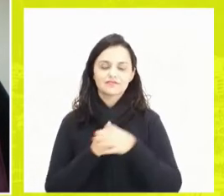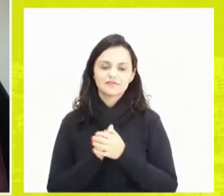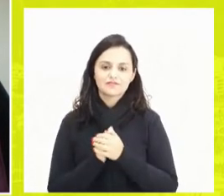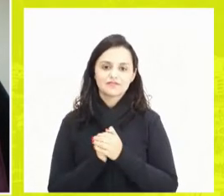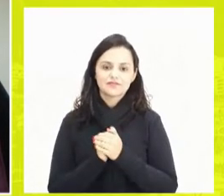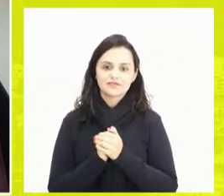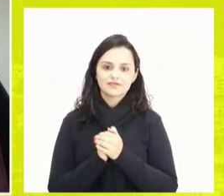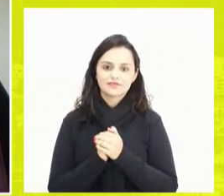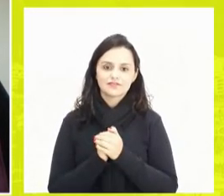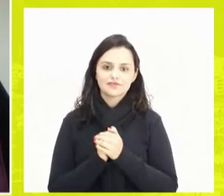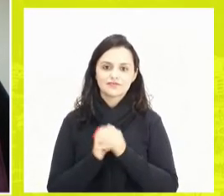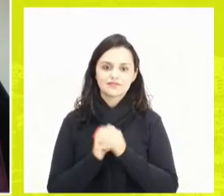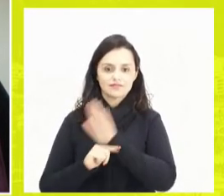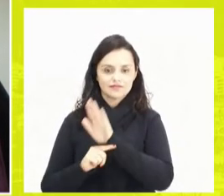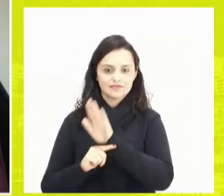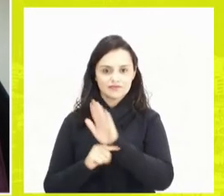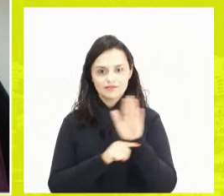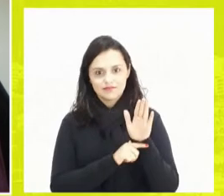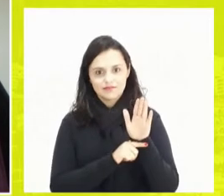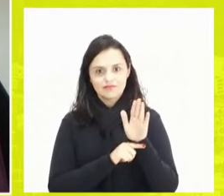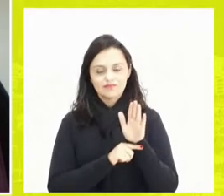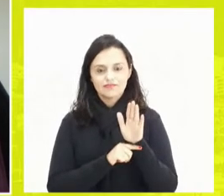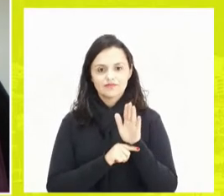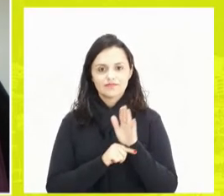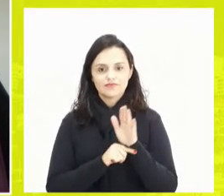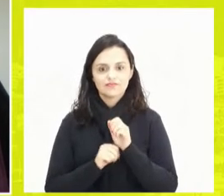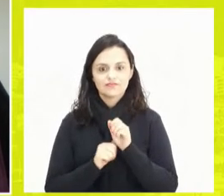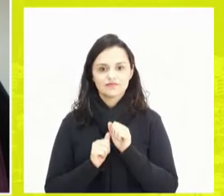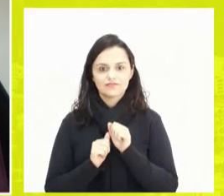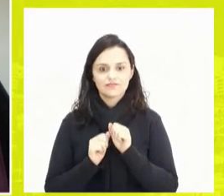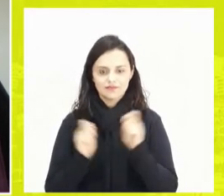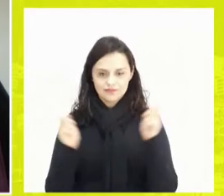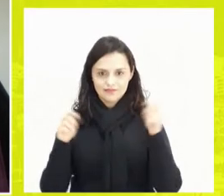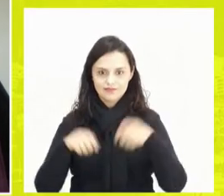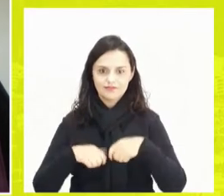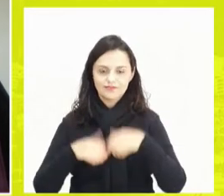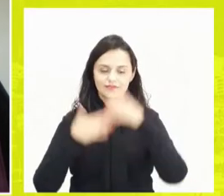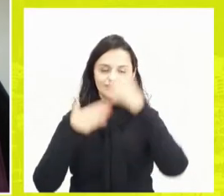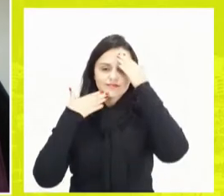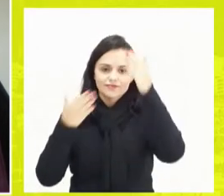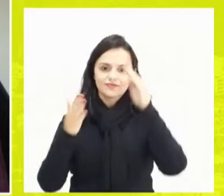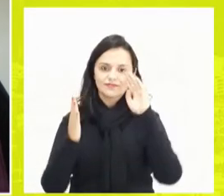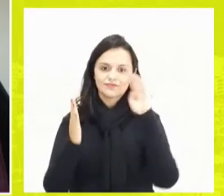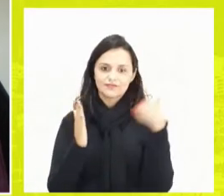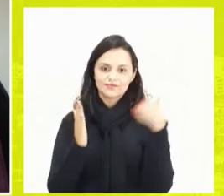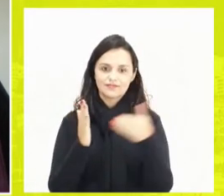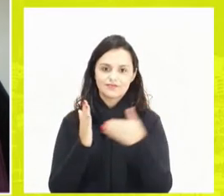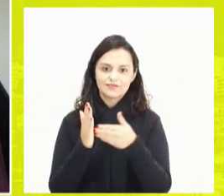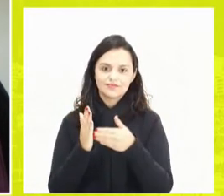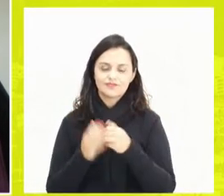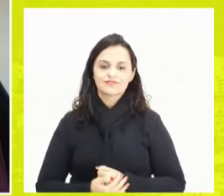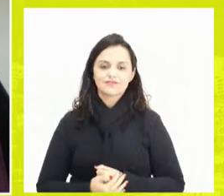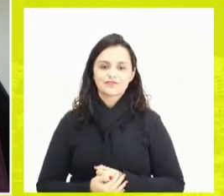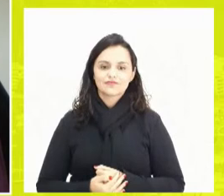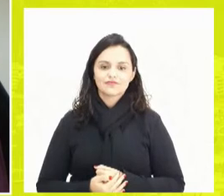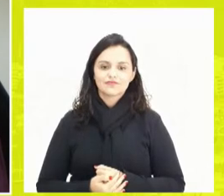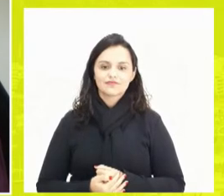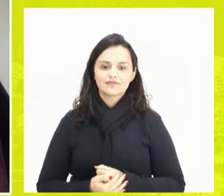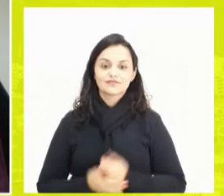fronts helping in whatever is possible thank you all see you next time